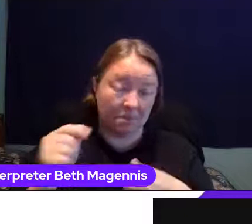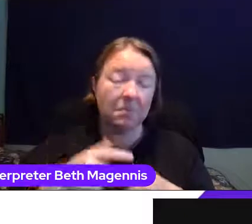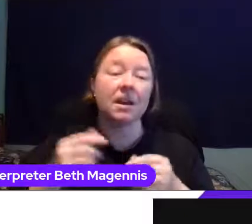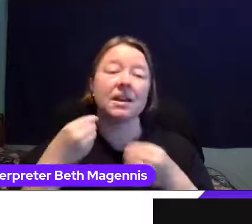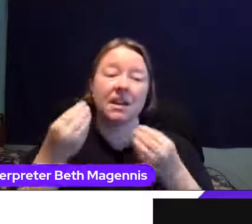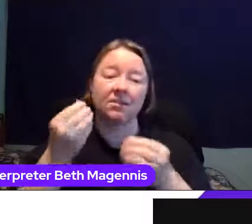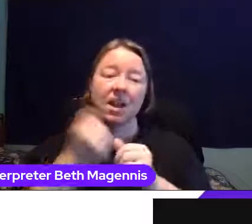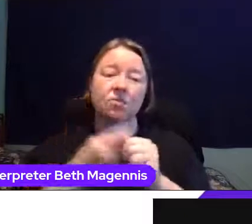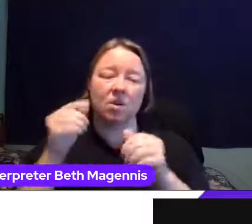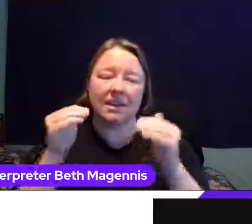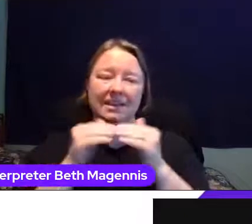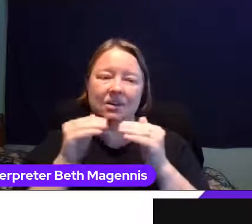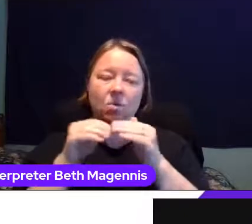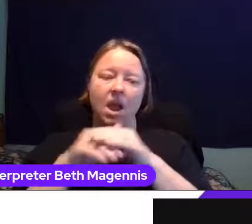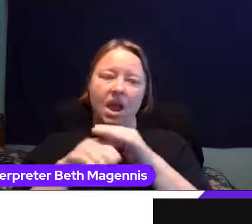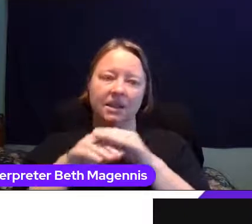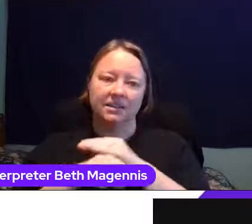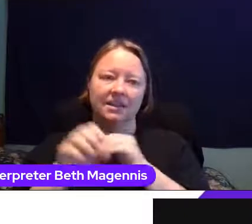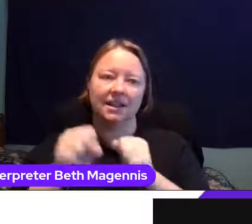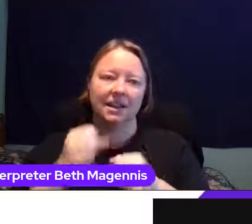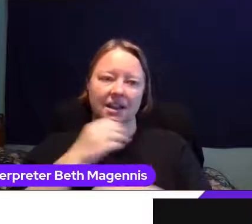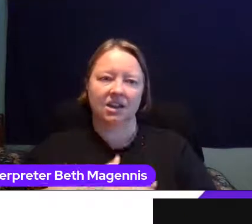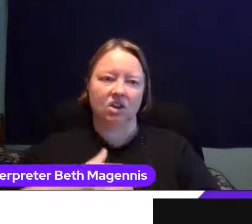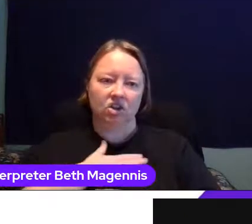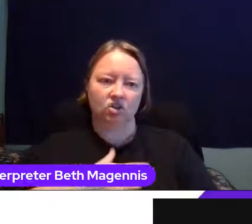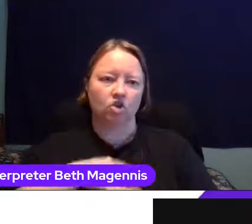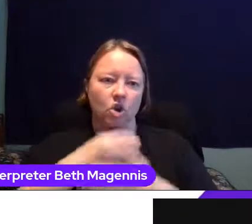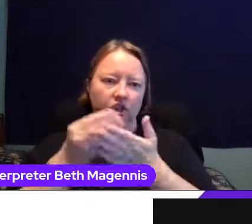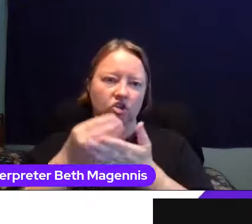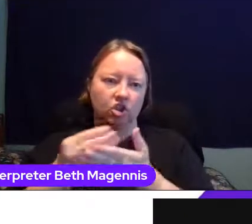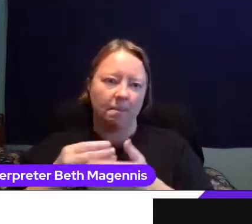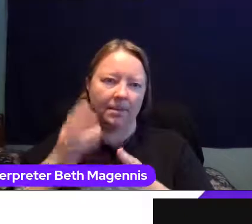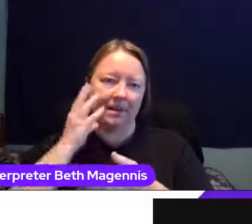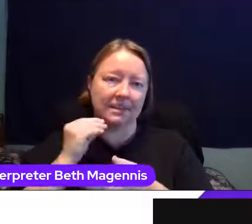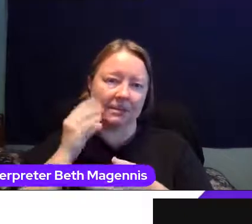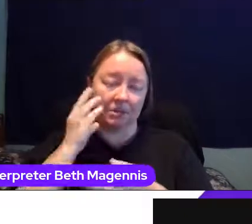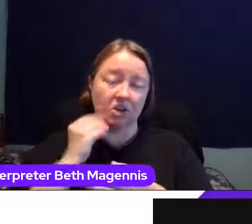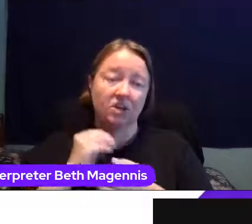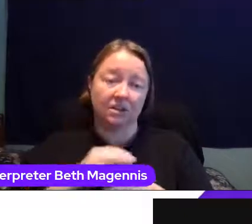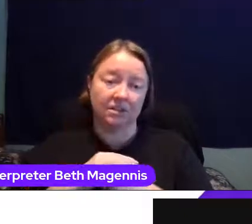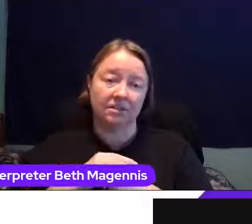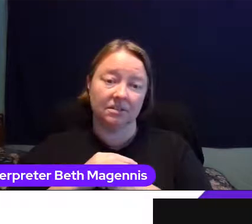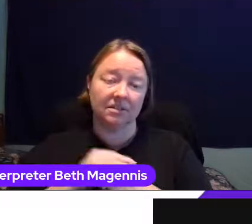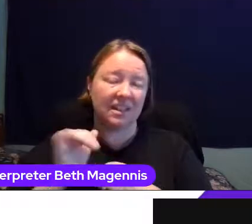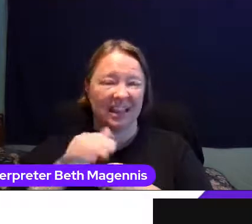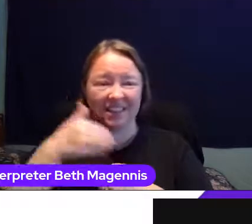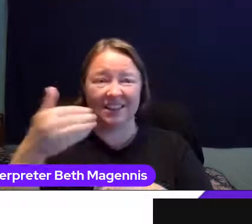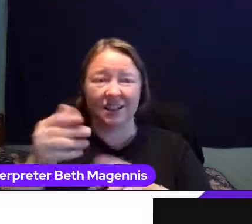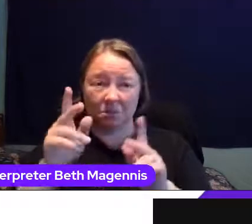so that, like I said, they're able to enjoy their shopping experience as, you know, the next person can.